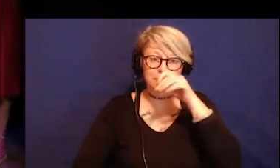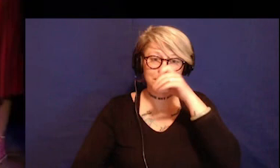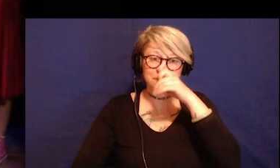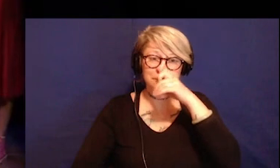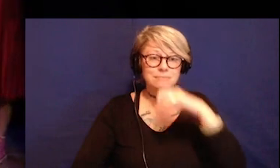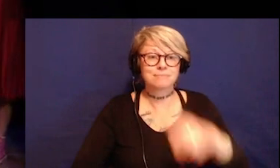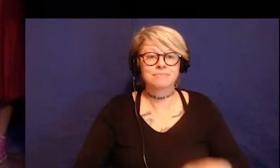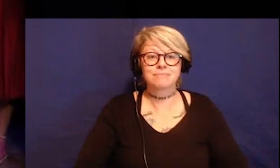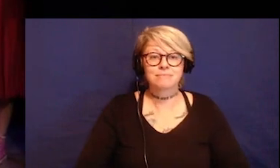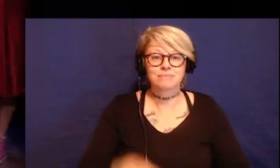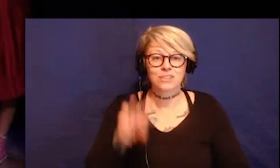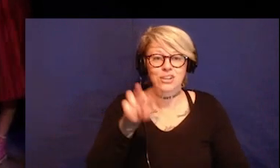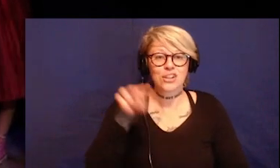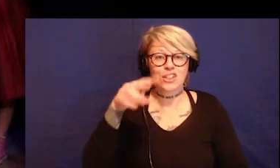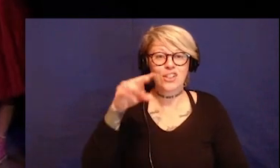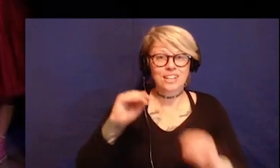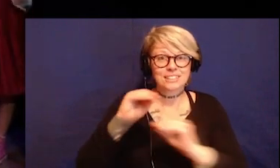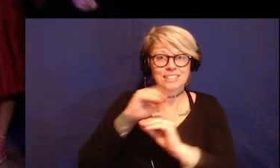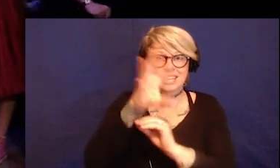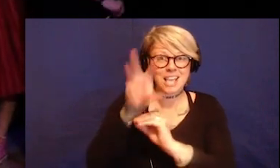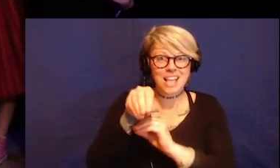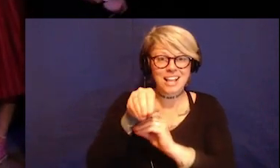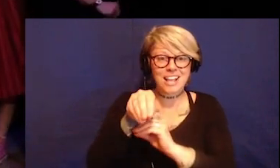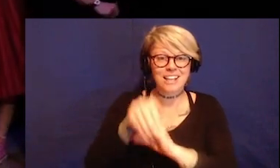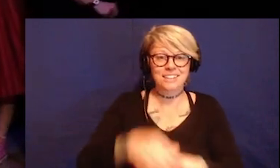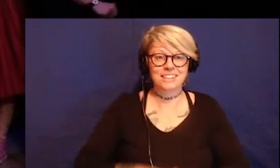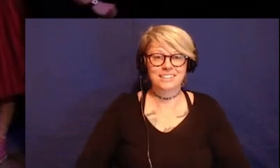Just do the camera. Smile.